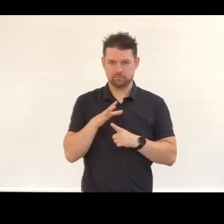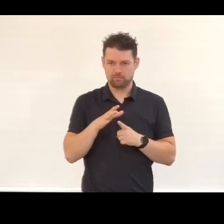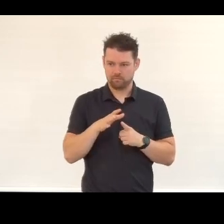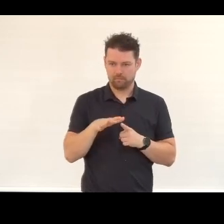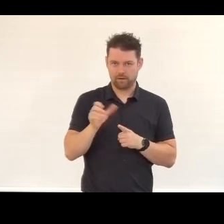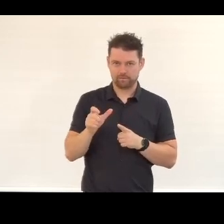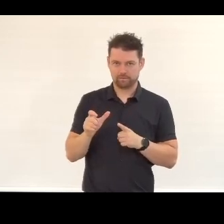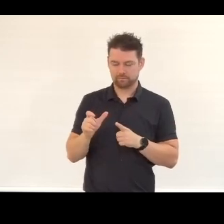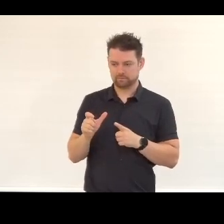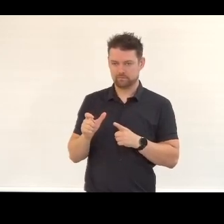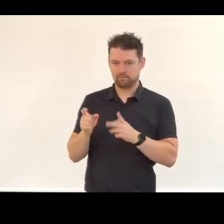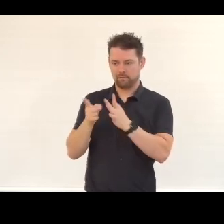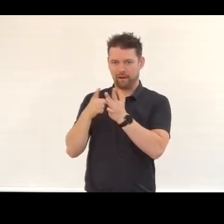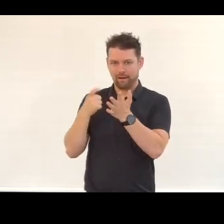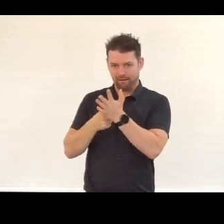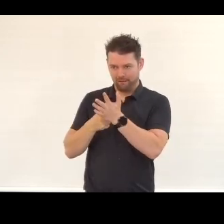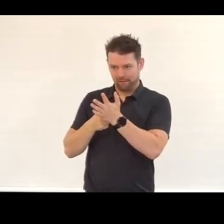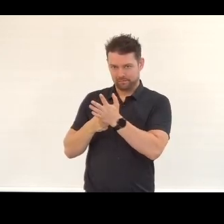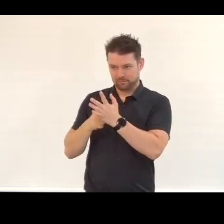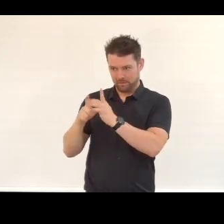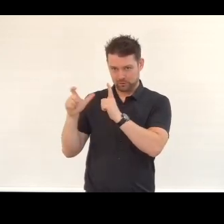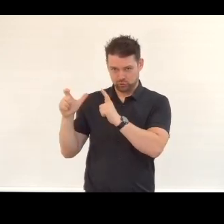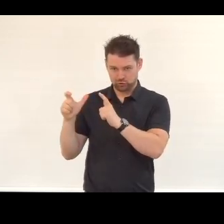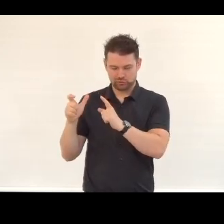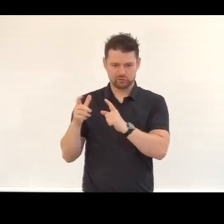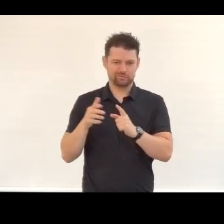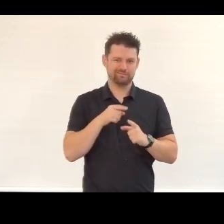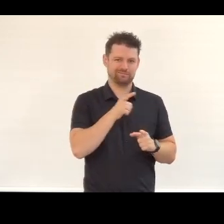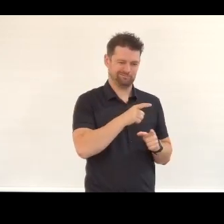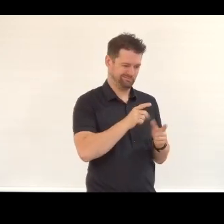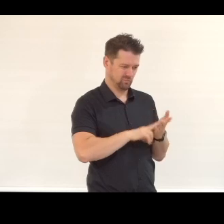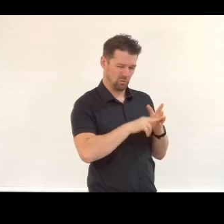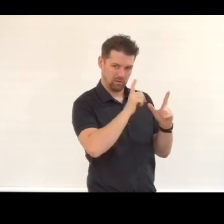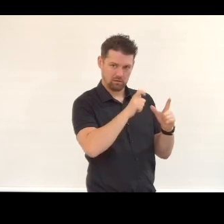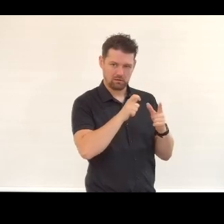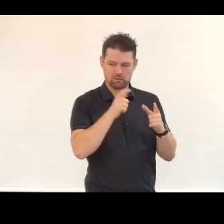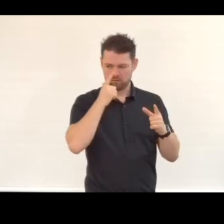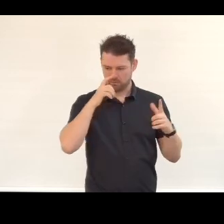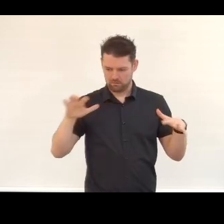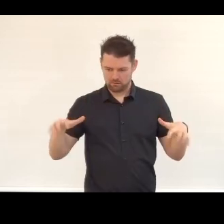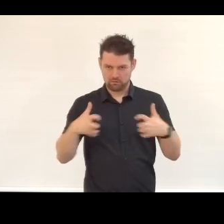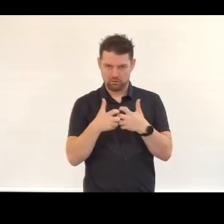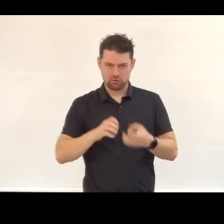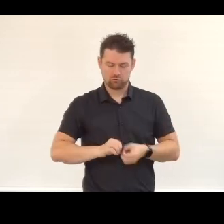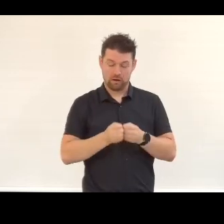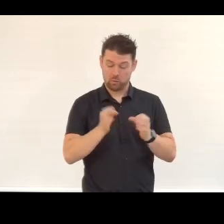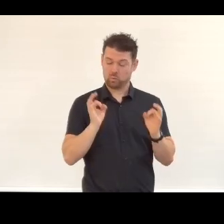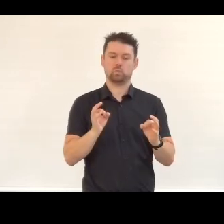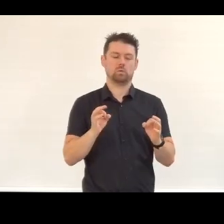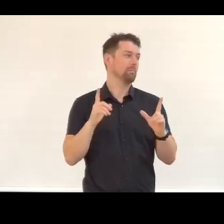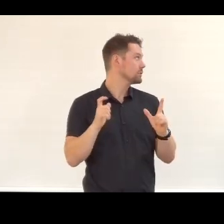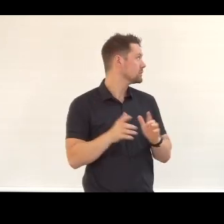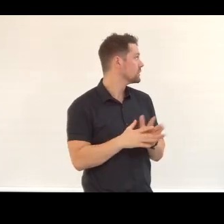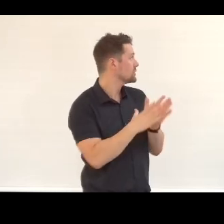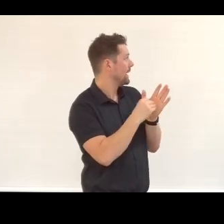together with infrared images and machine learning to create much more vivid pictures. So for example, this one, so you can see